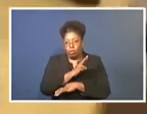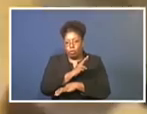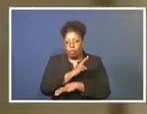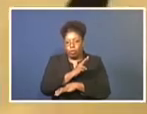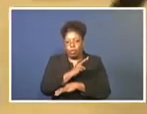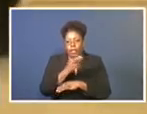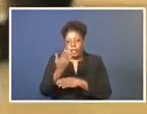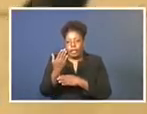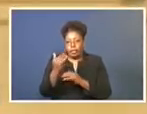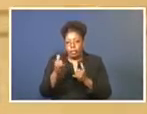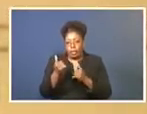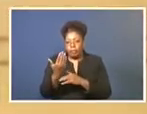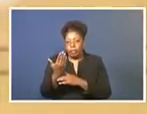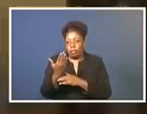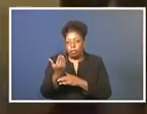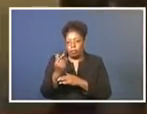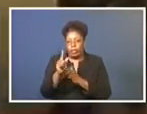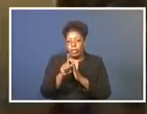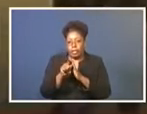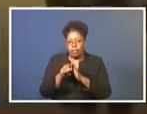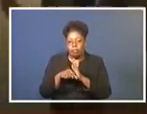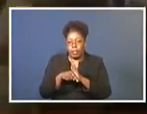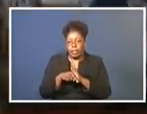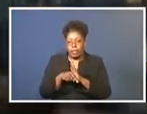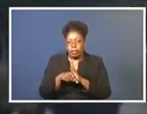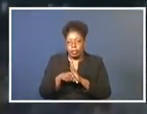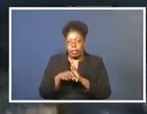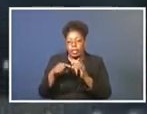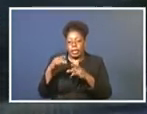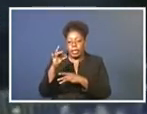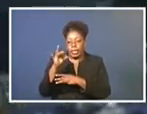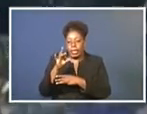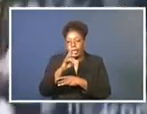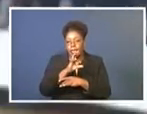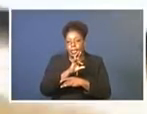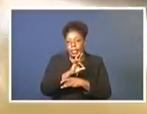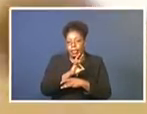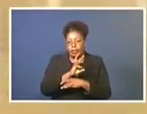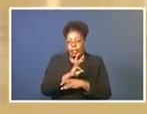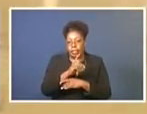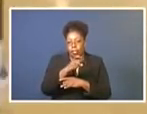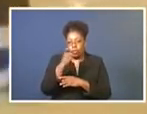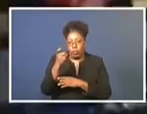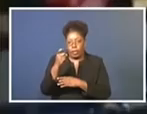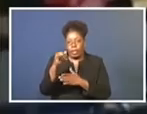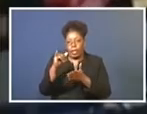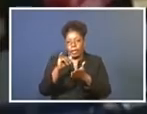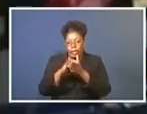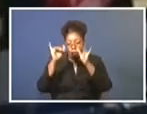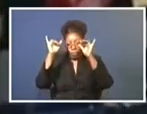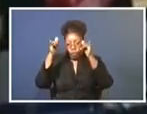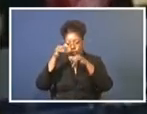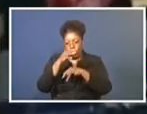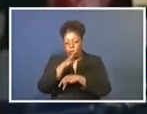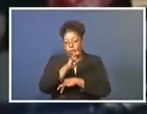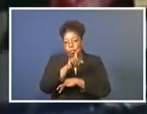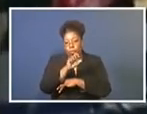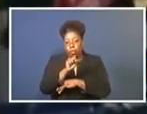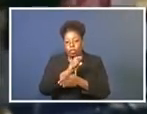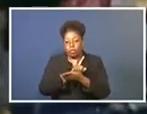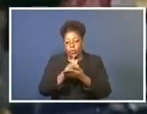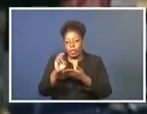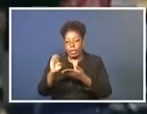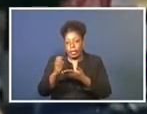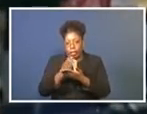15 minutes of play to help lead his Akron Zips to an 88-76 win over the Buffalo Bulls over the weekend. The Zips would